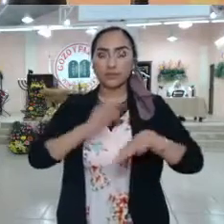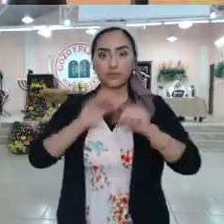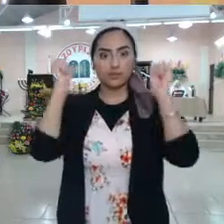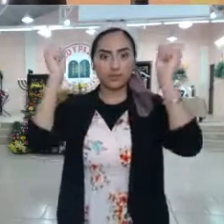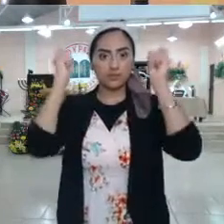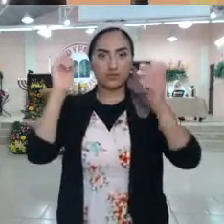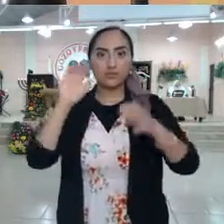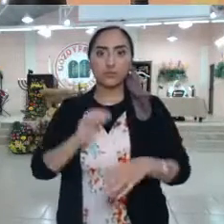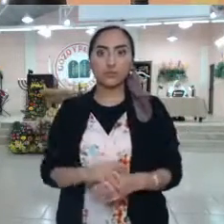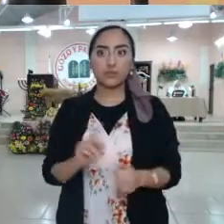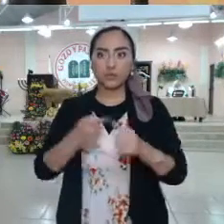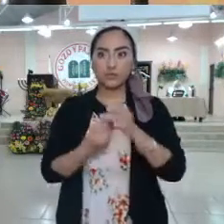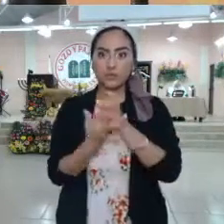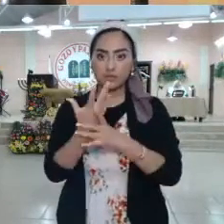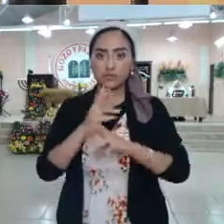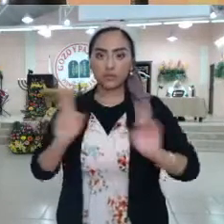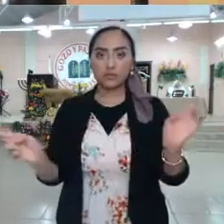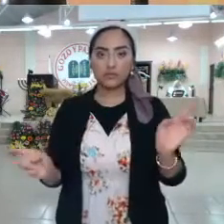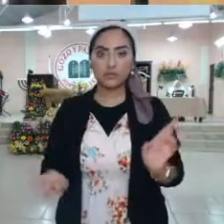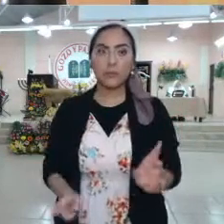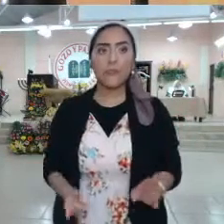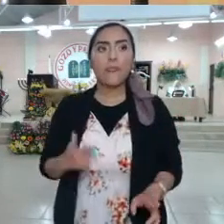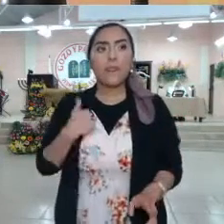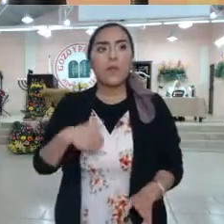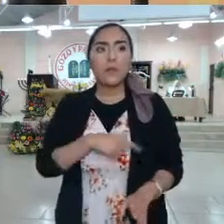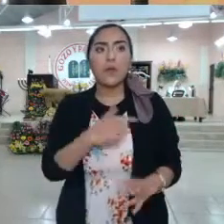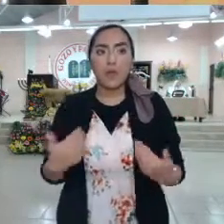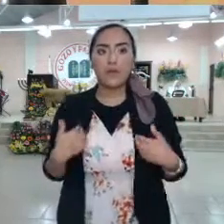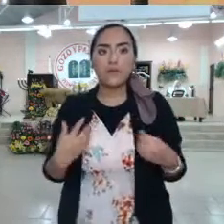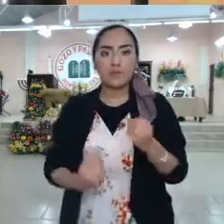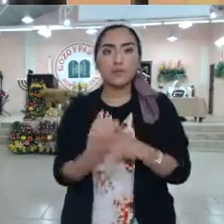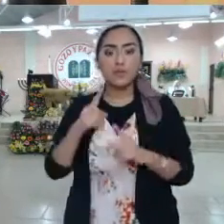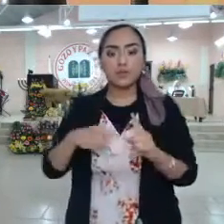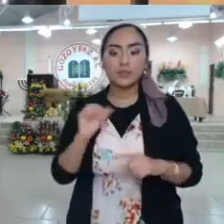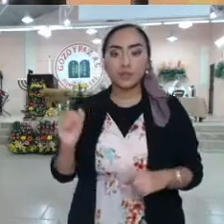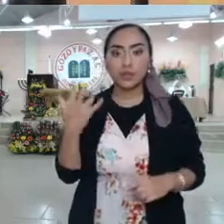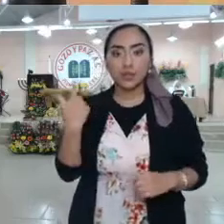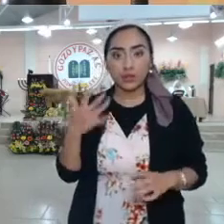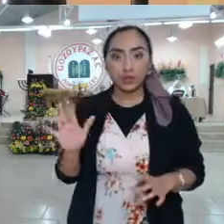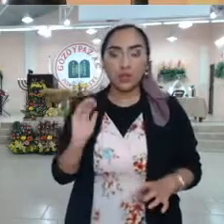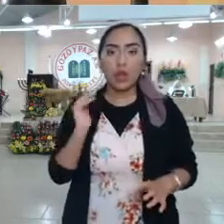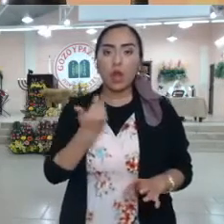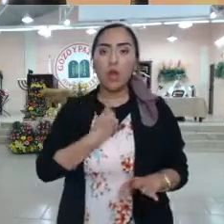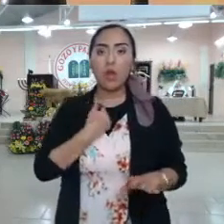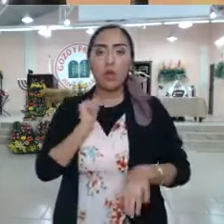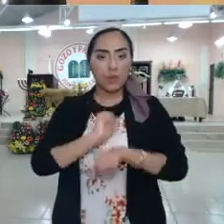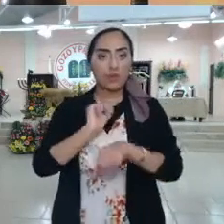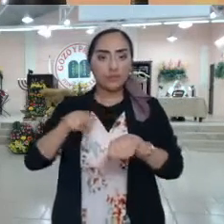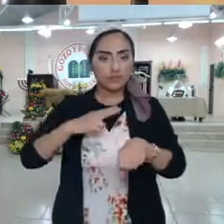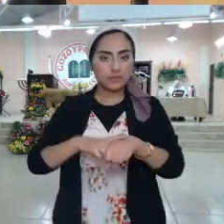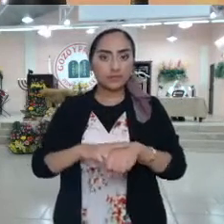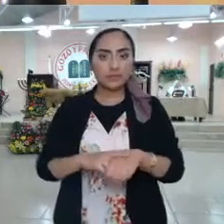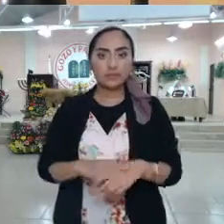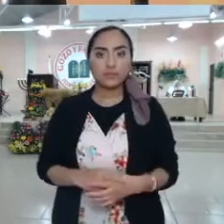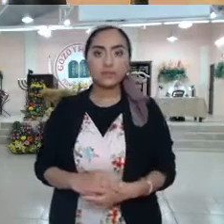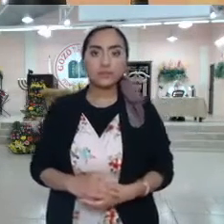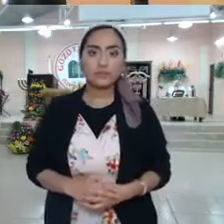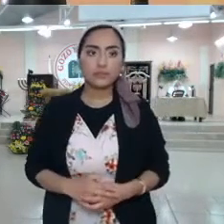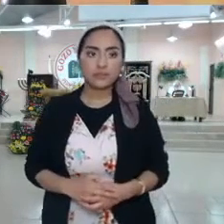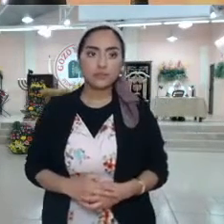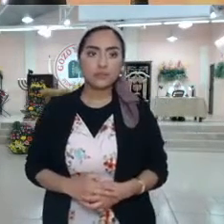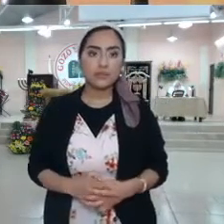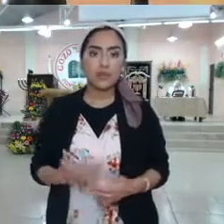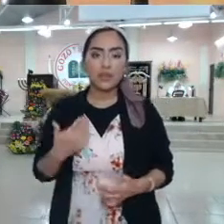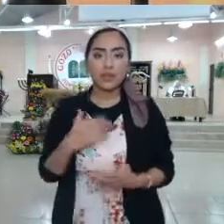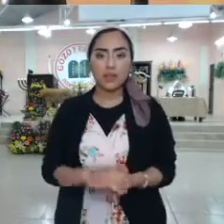that en during the Bikrim. feasts, during Bikrim. Nosotros tenemos frutos We fuera have del Shabbat, fruits producto de nuestro trabajo. during Shabbat, the fruit of our work.